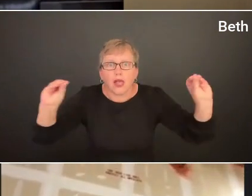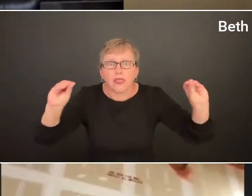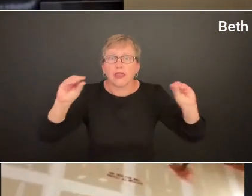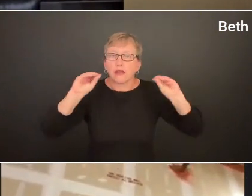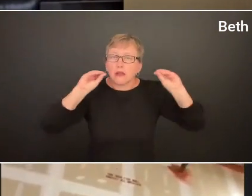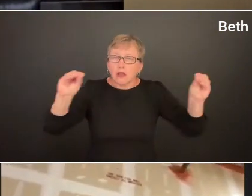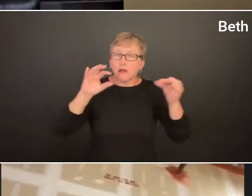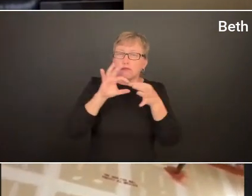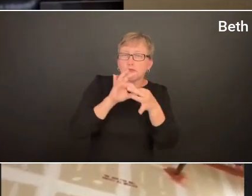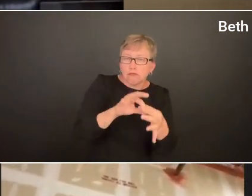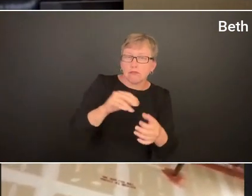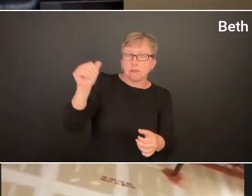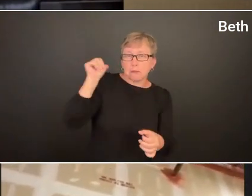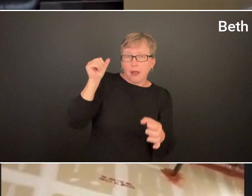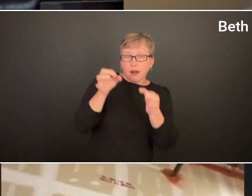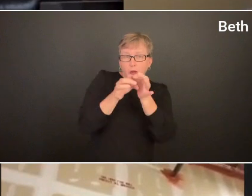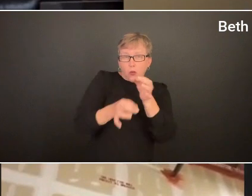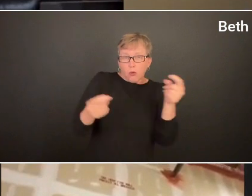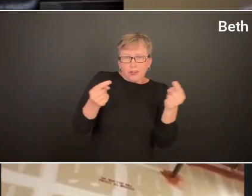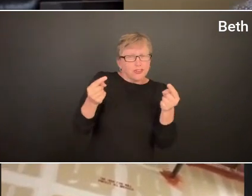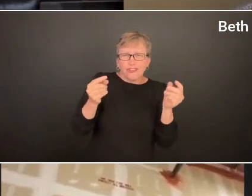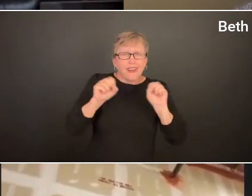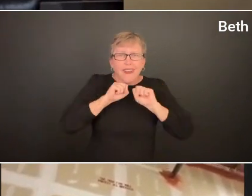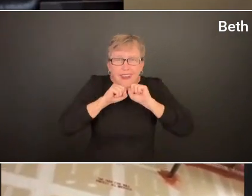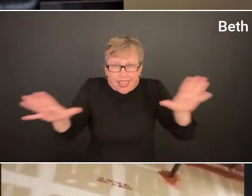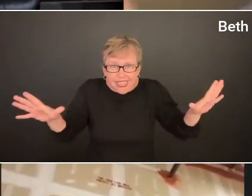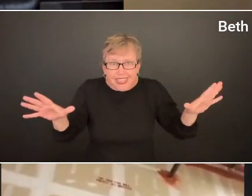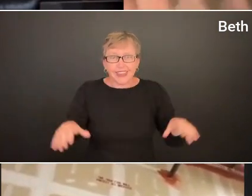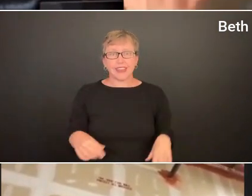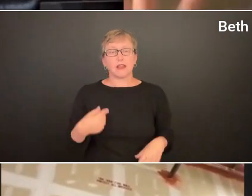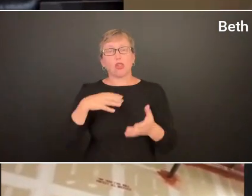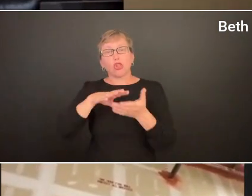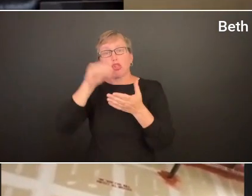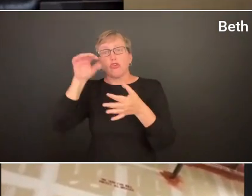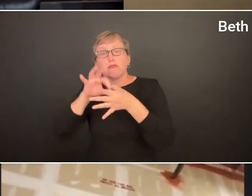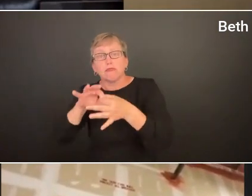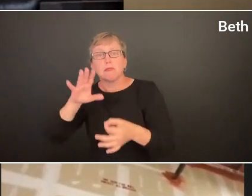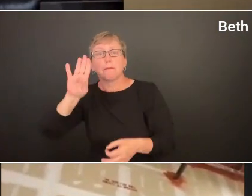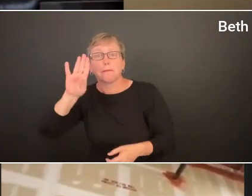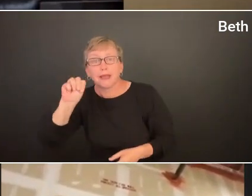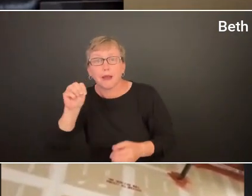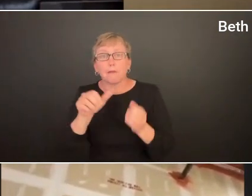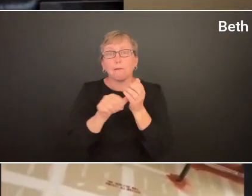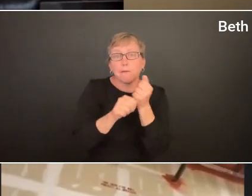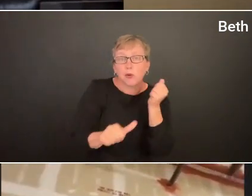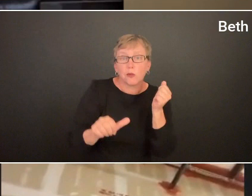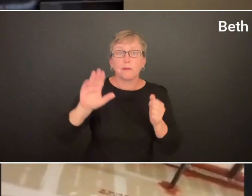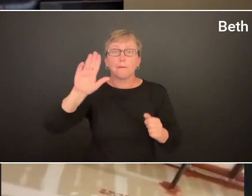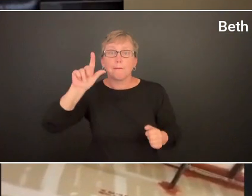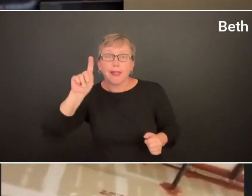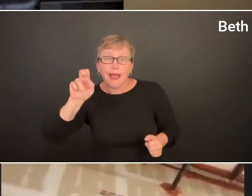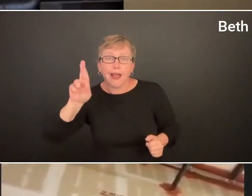because brain injuries are the same as spinal cord injuries, right? Just no big deal. Right. So I had no